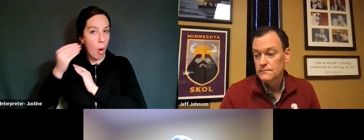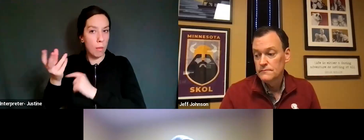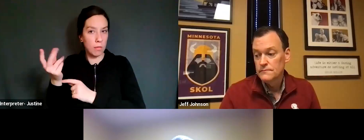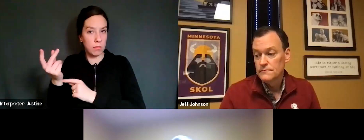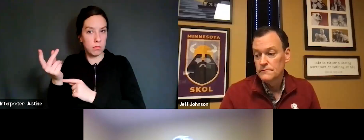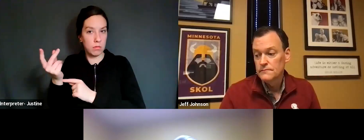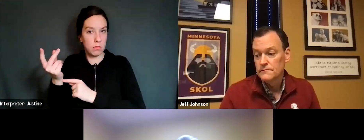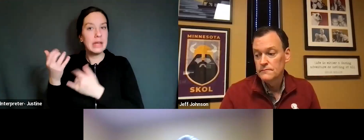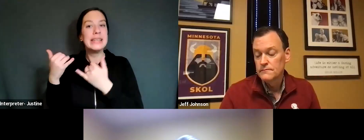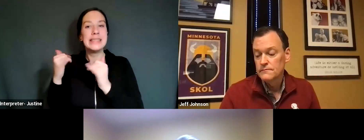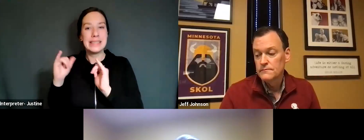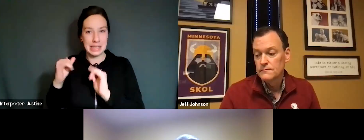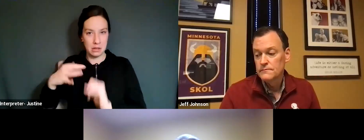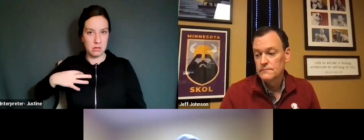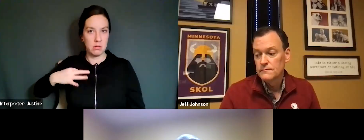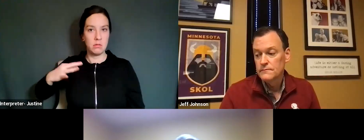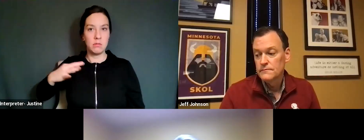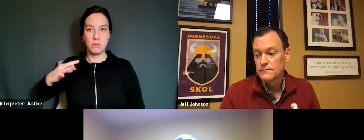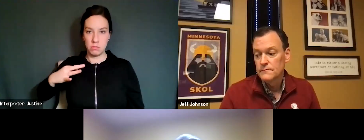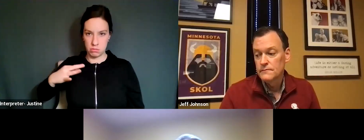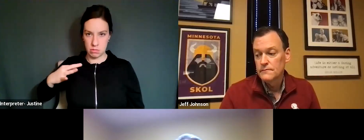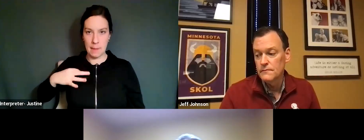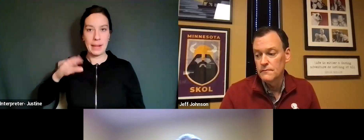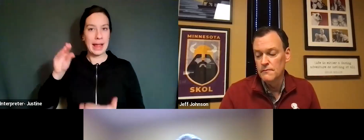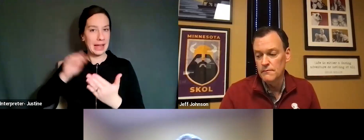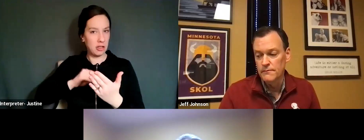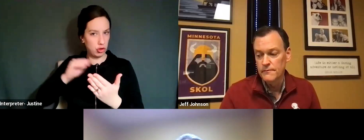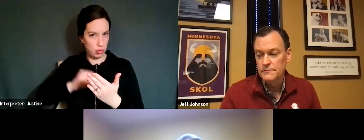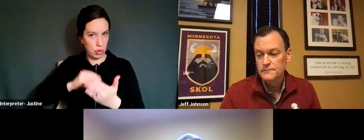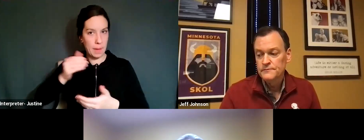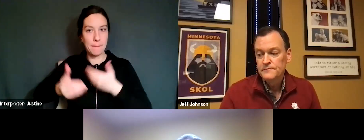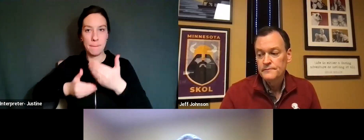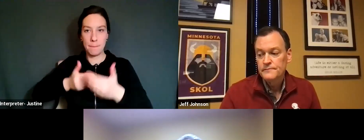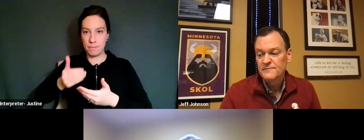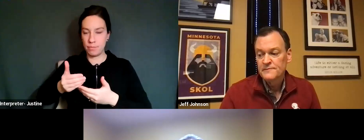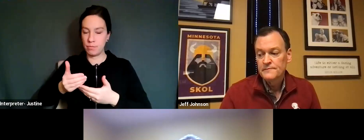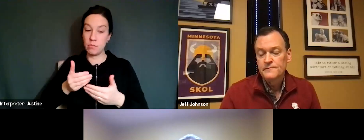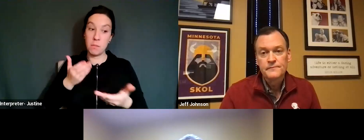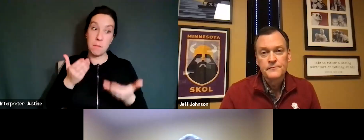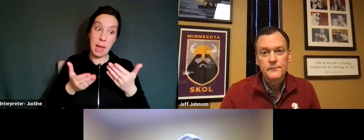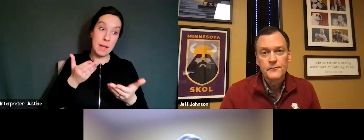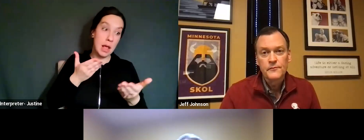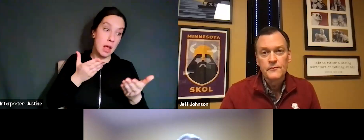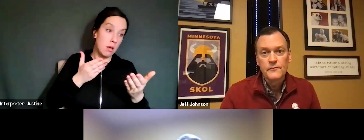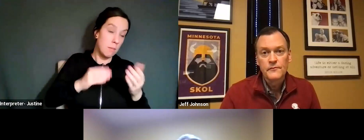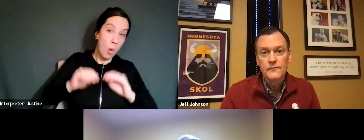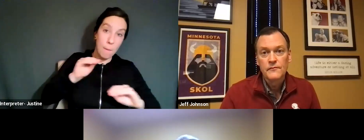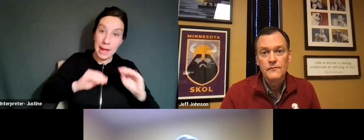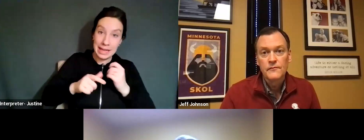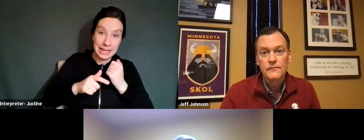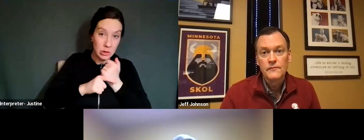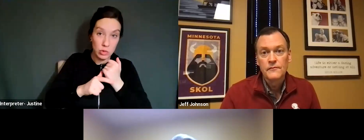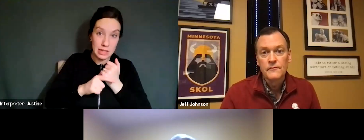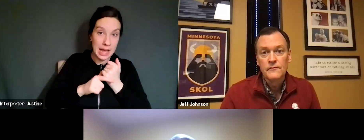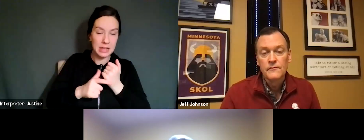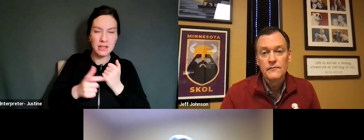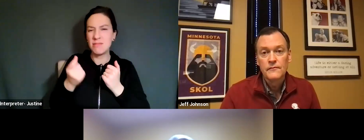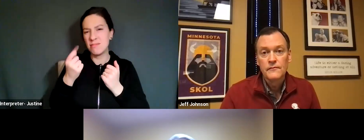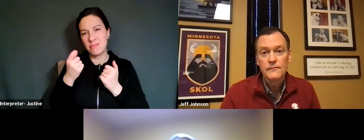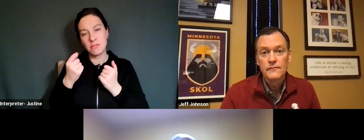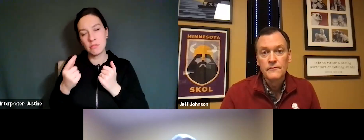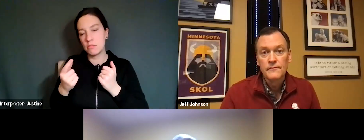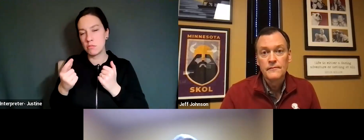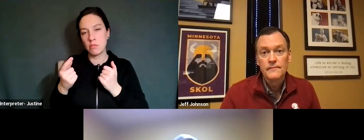process for that area, whether if they're looking for a mobility assist dog, the application itself is going to be the same as a full